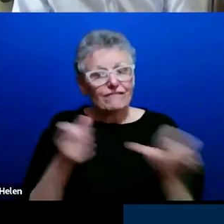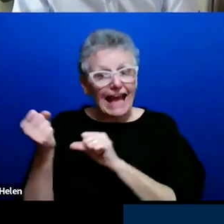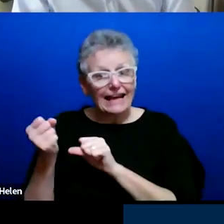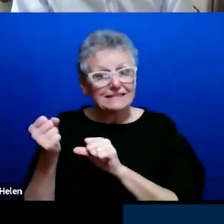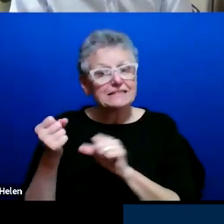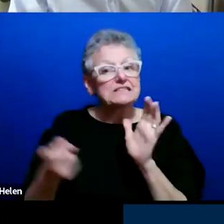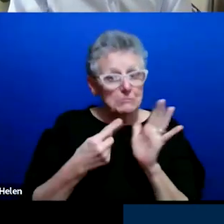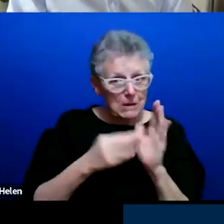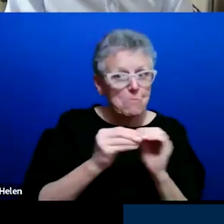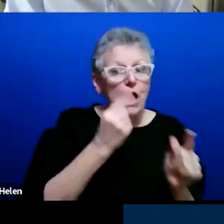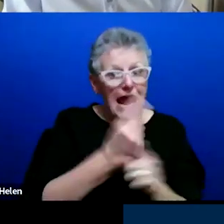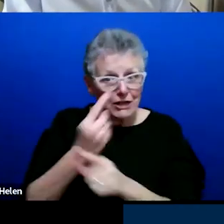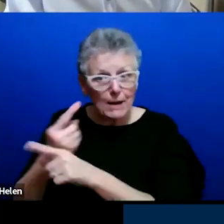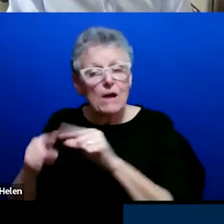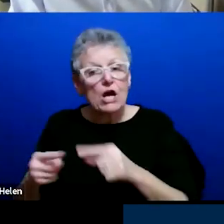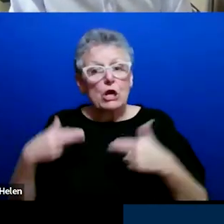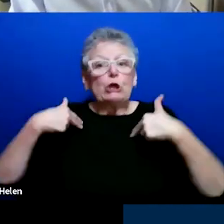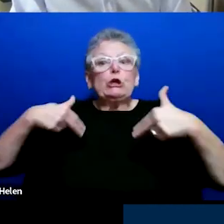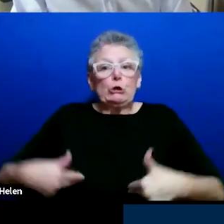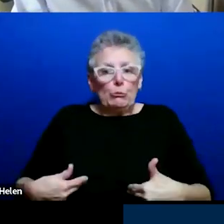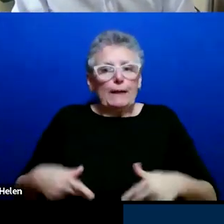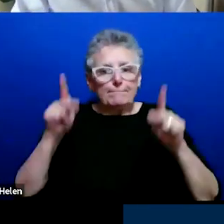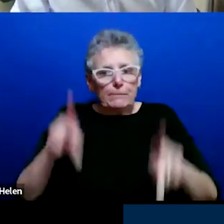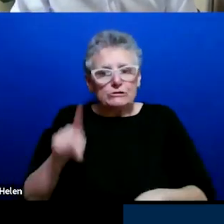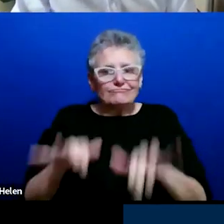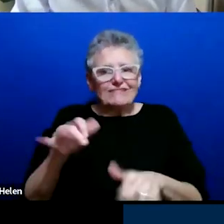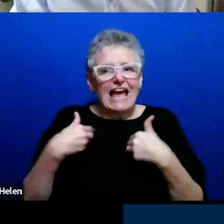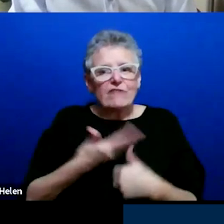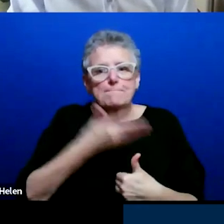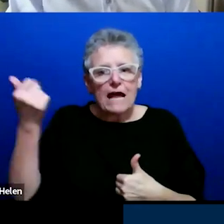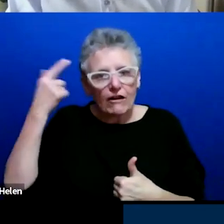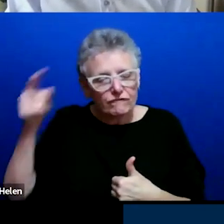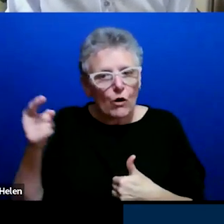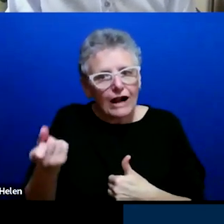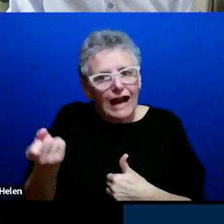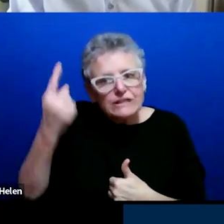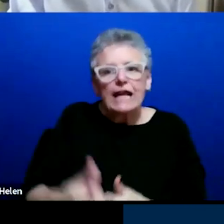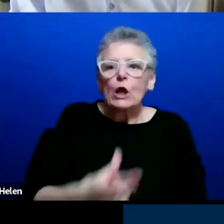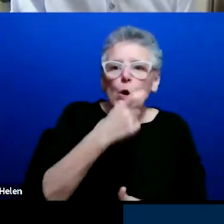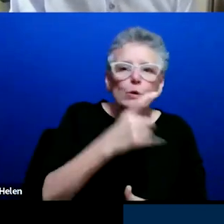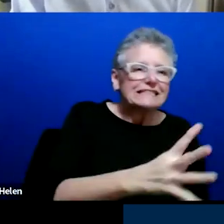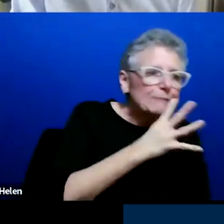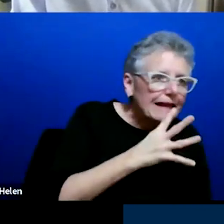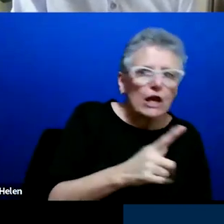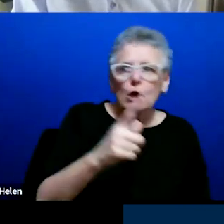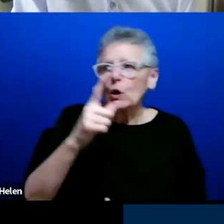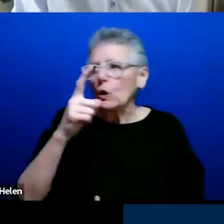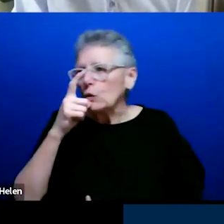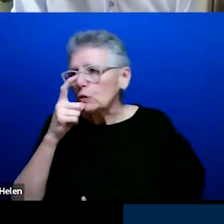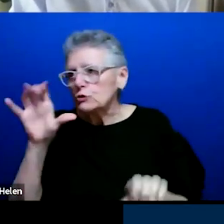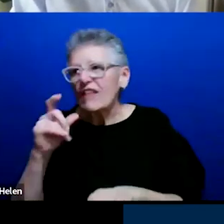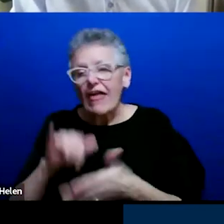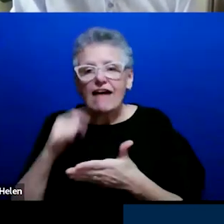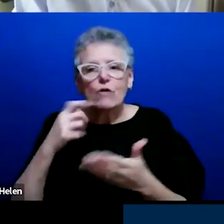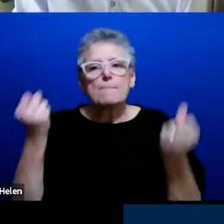be more accurate, but human captioning has better things on it for segregating speakers, indicating who's talking and stuff like that for multiple meetings. That is